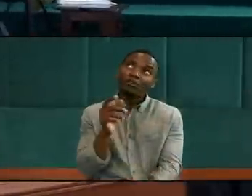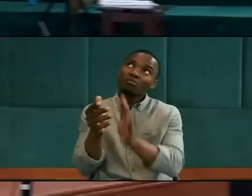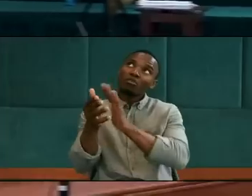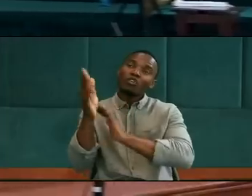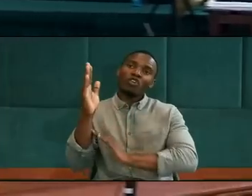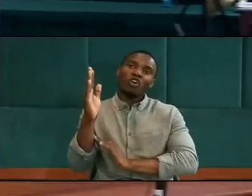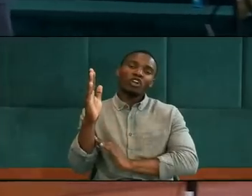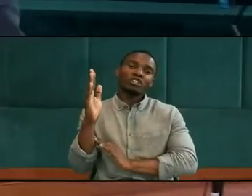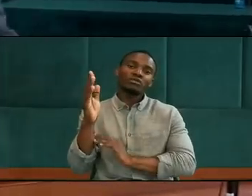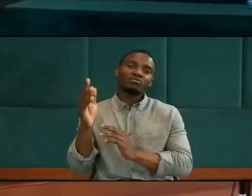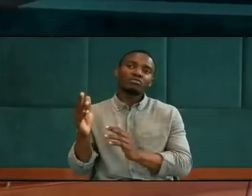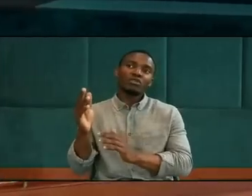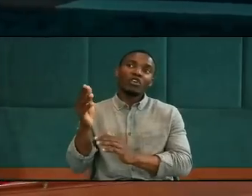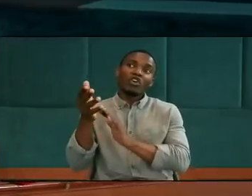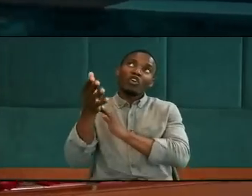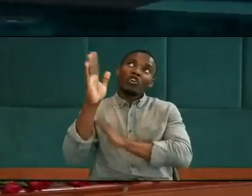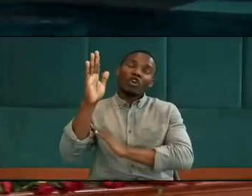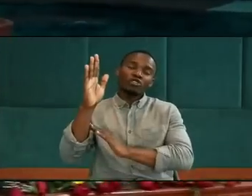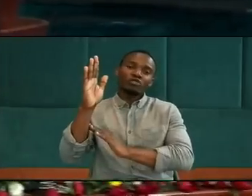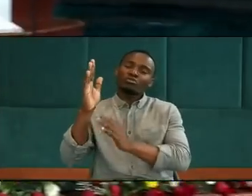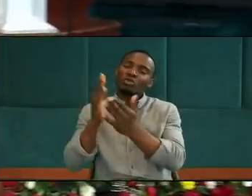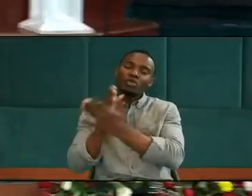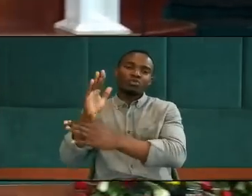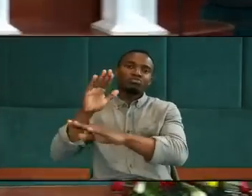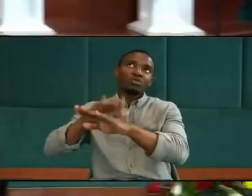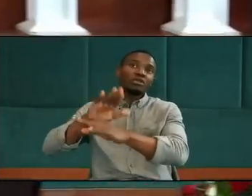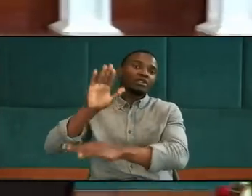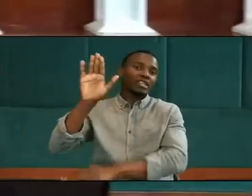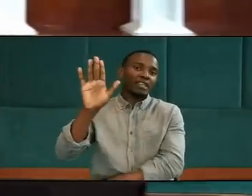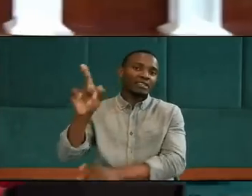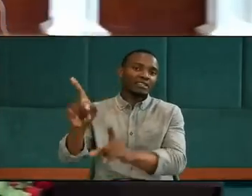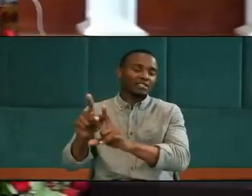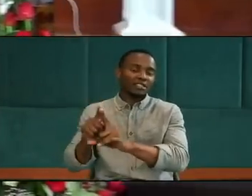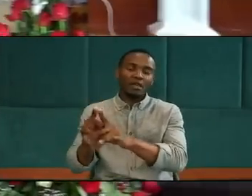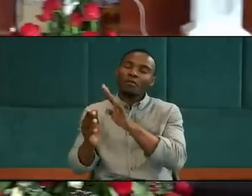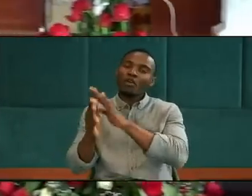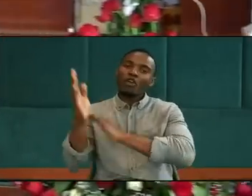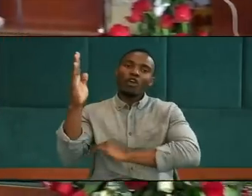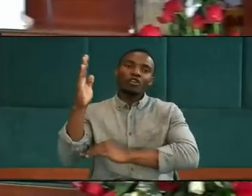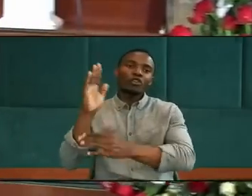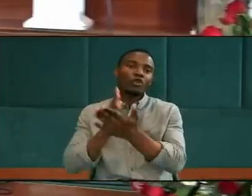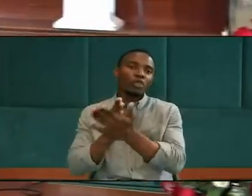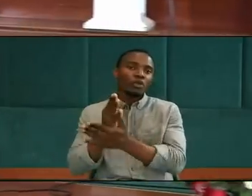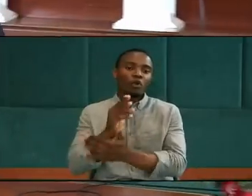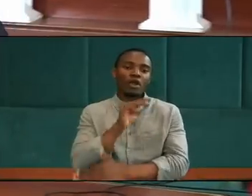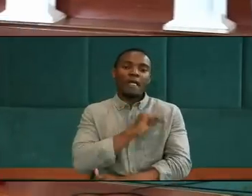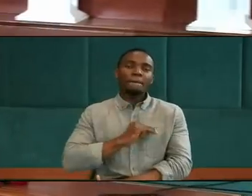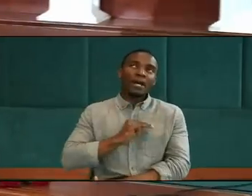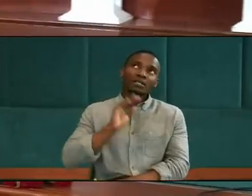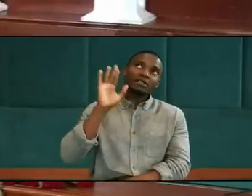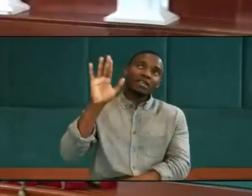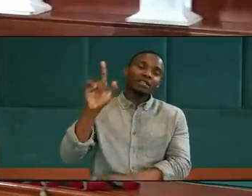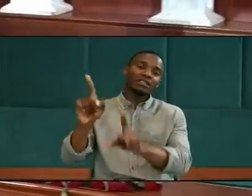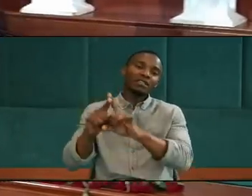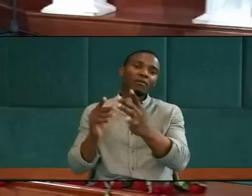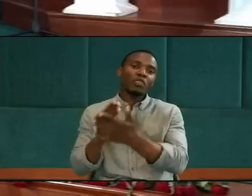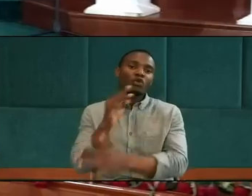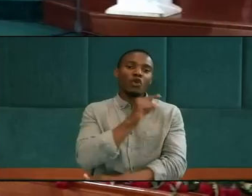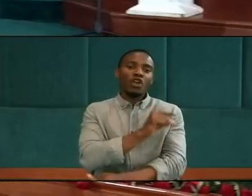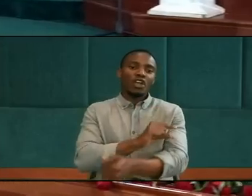Hear the preacher. God in his goodness, God in his mercy, God in his